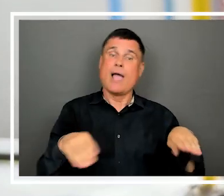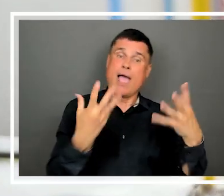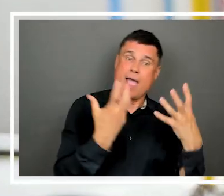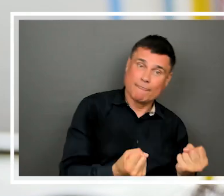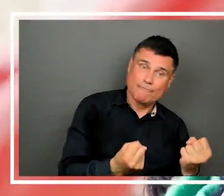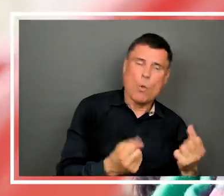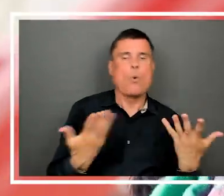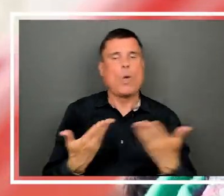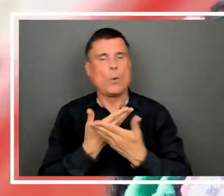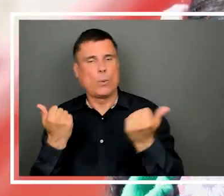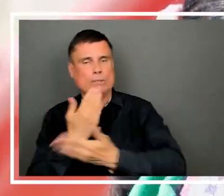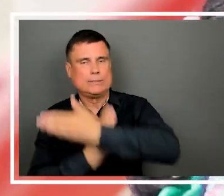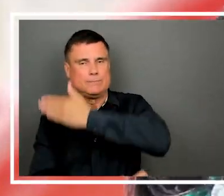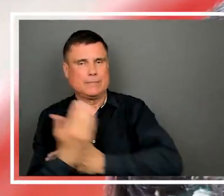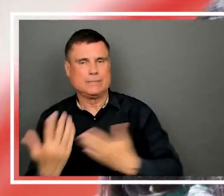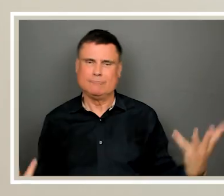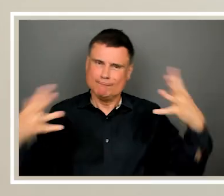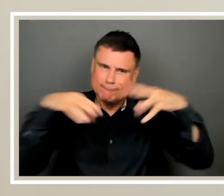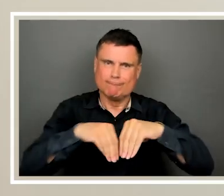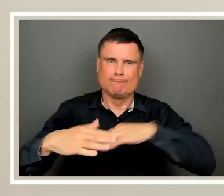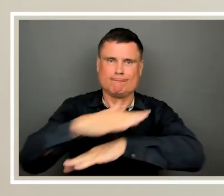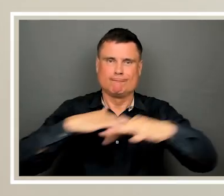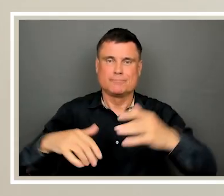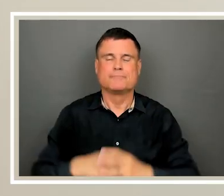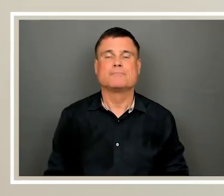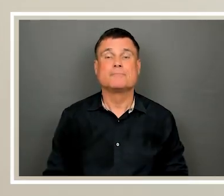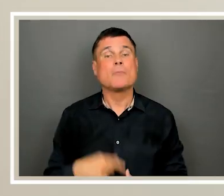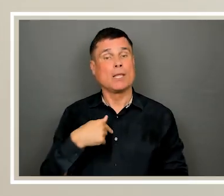to socialize together.